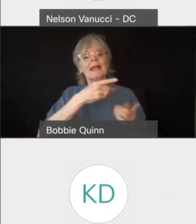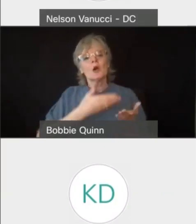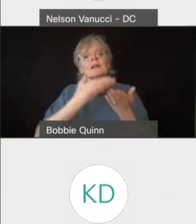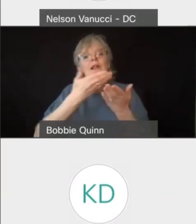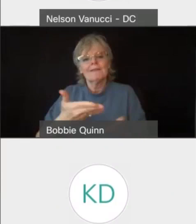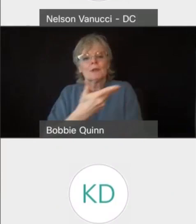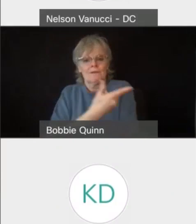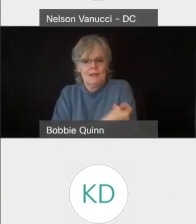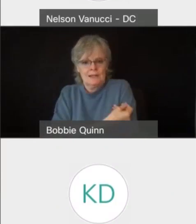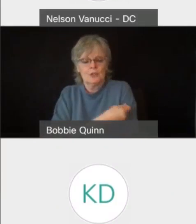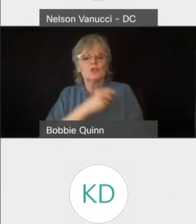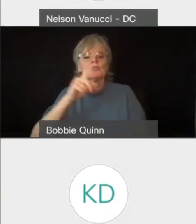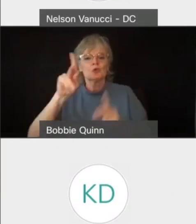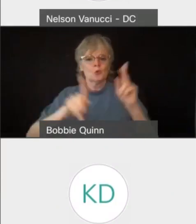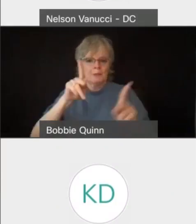people's homes.